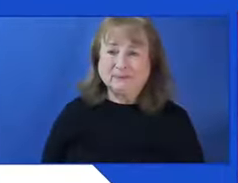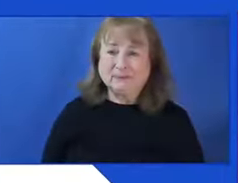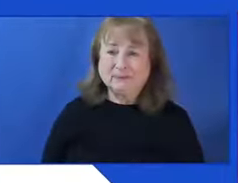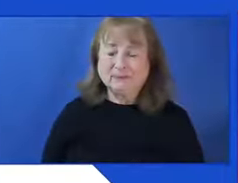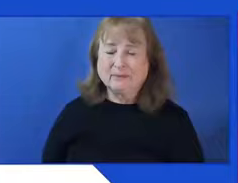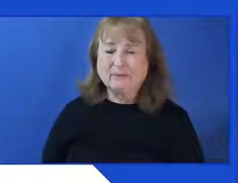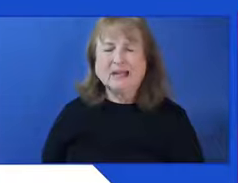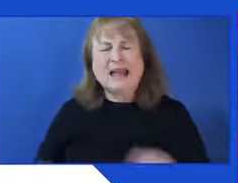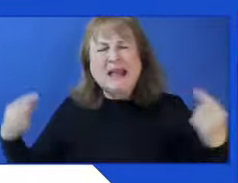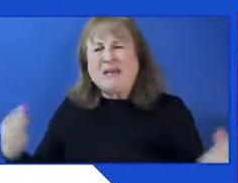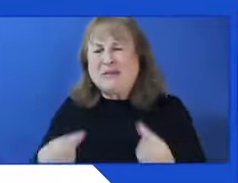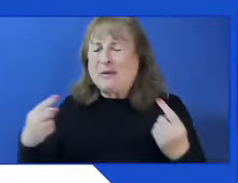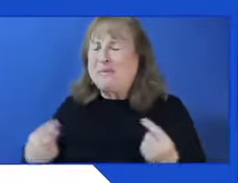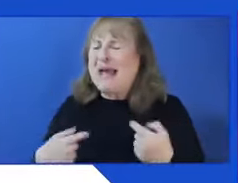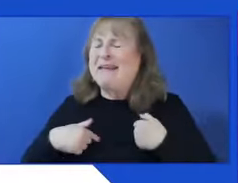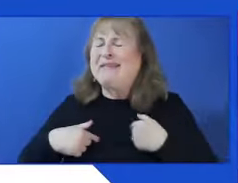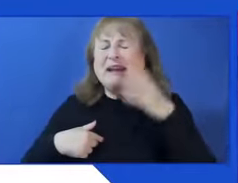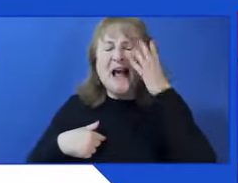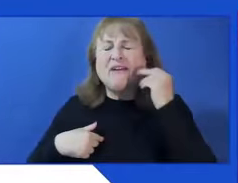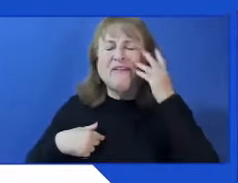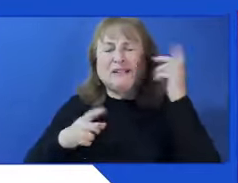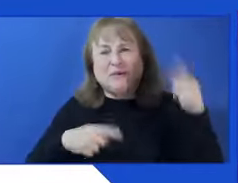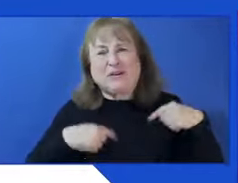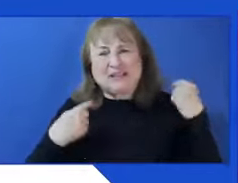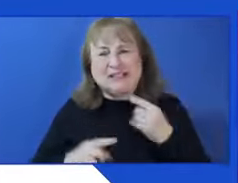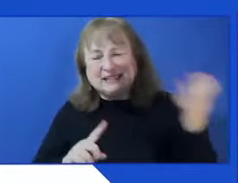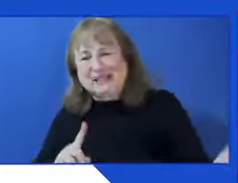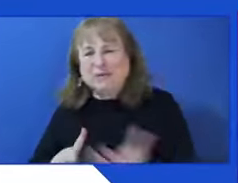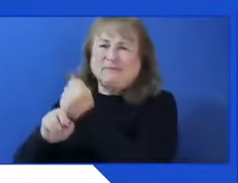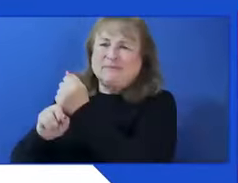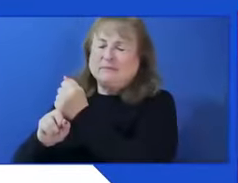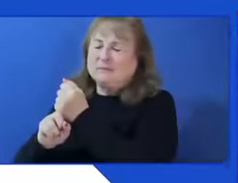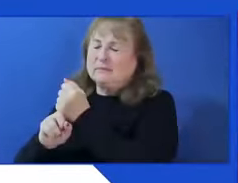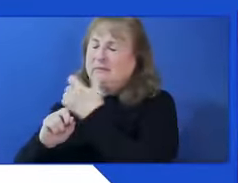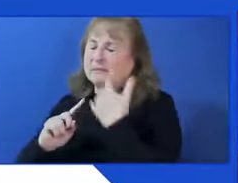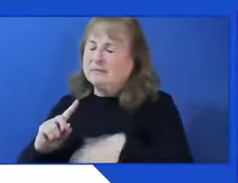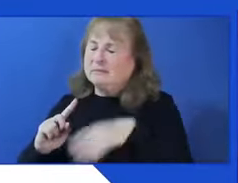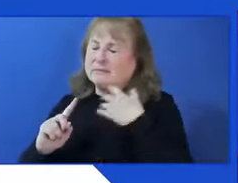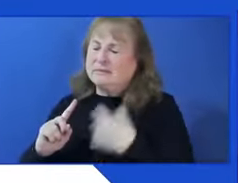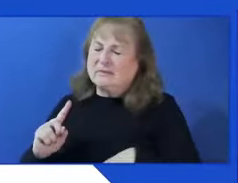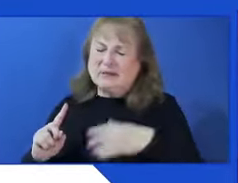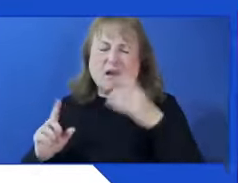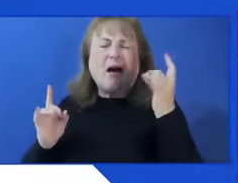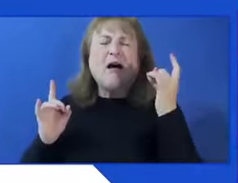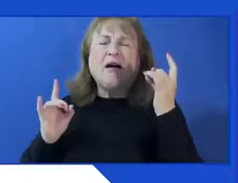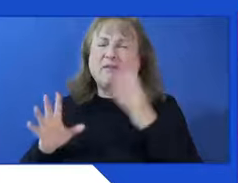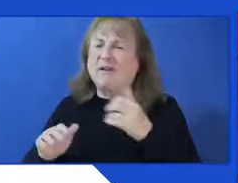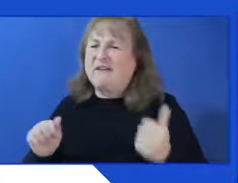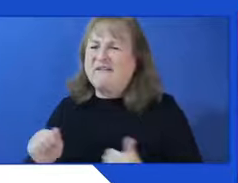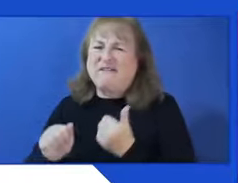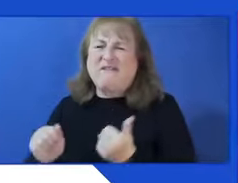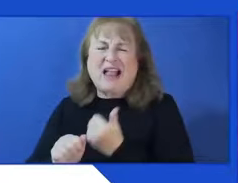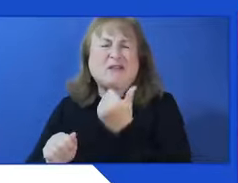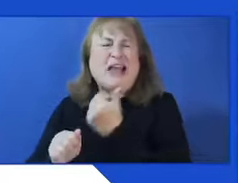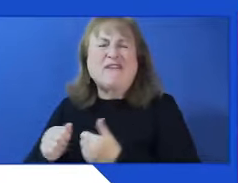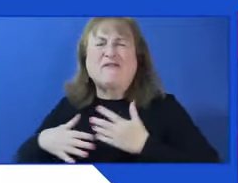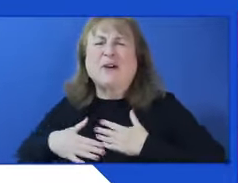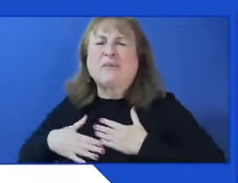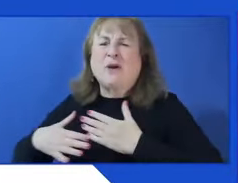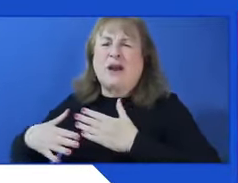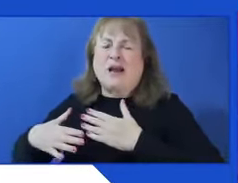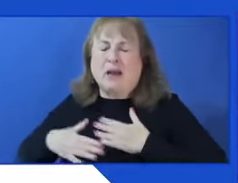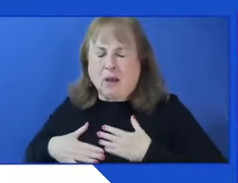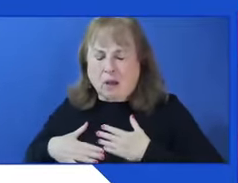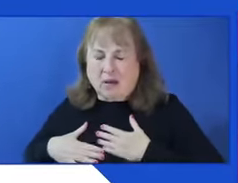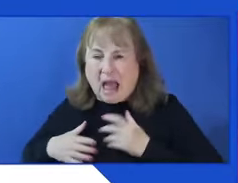The pain I have experienced since they were taken has been so sharp, it follows my every breath. I